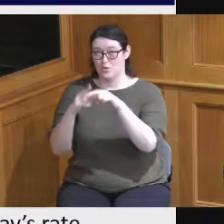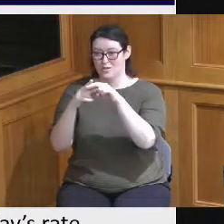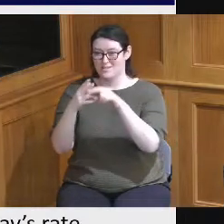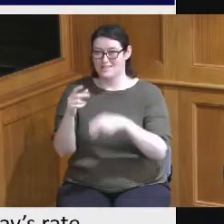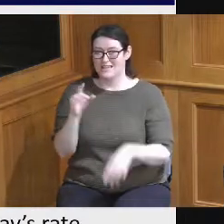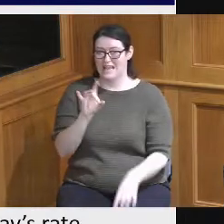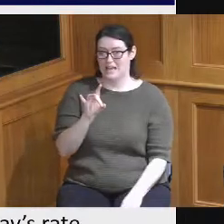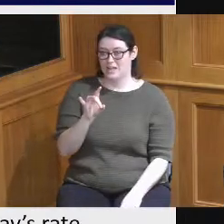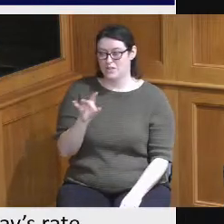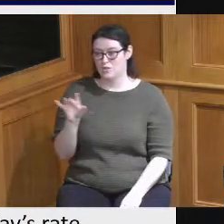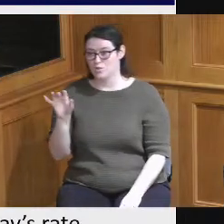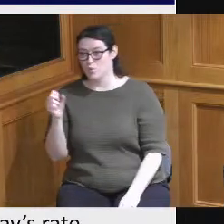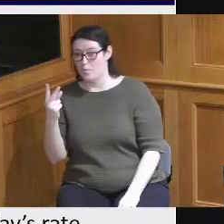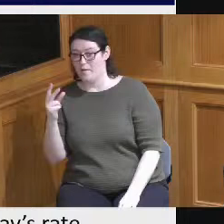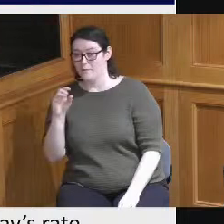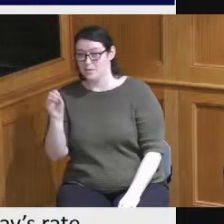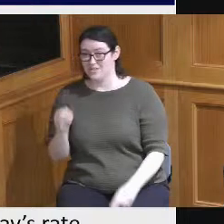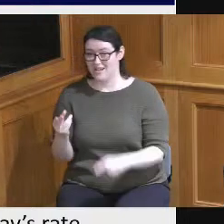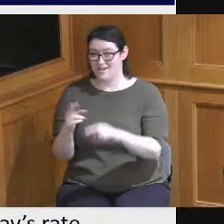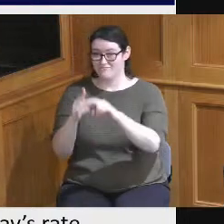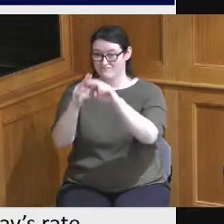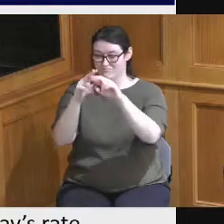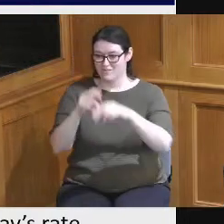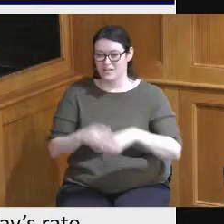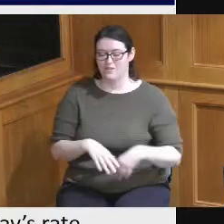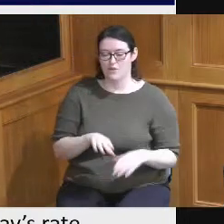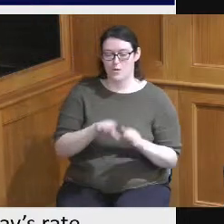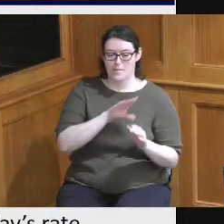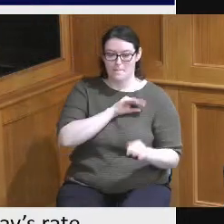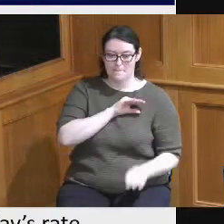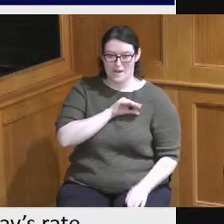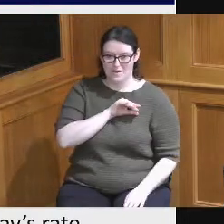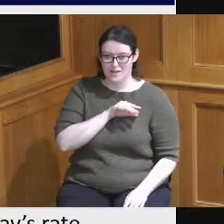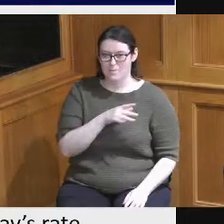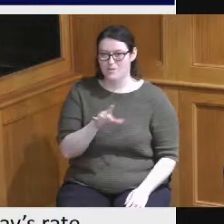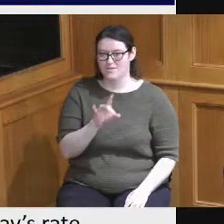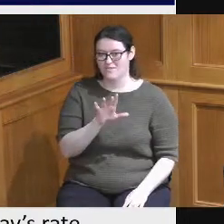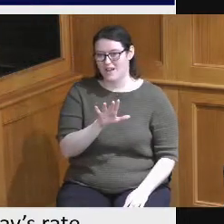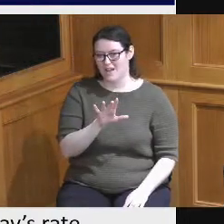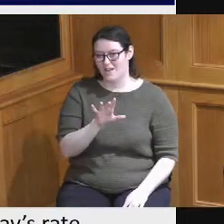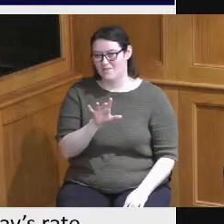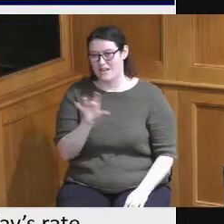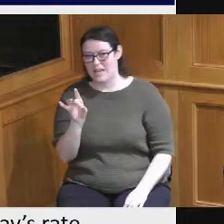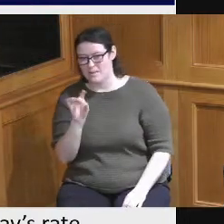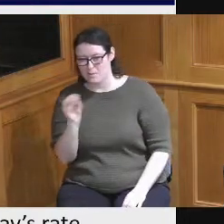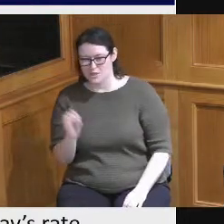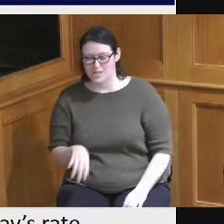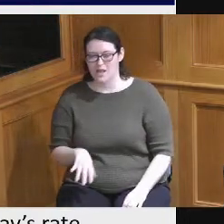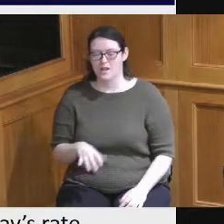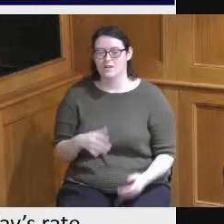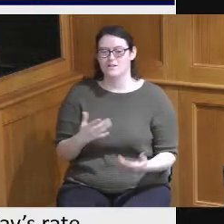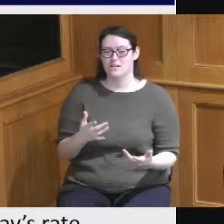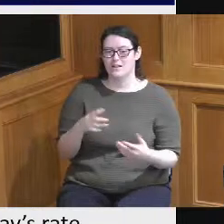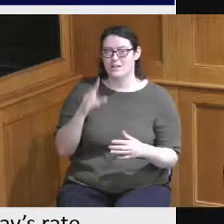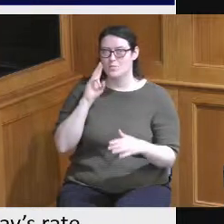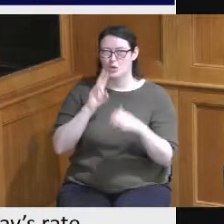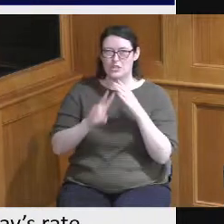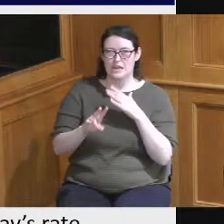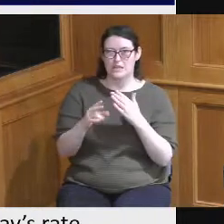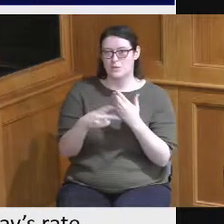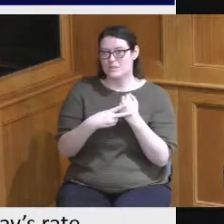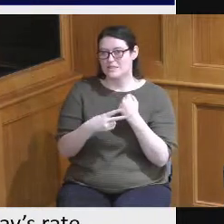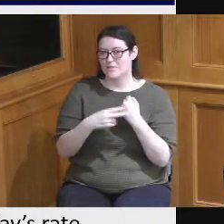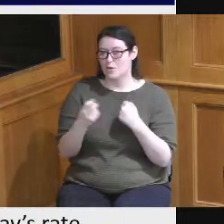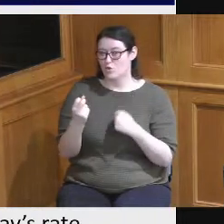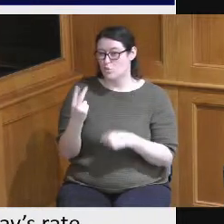12%. Average increase for the body-worn camera is 5 to 8%. Axon predicts and estimates a savings of $12